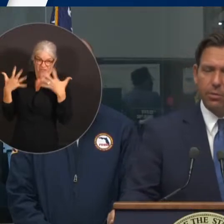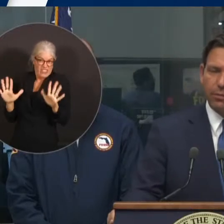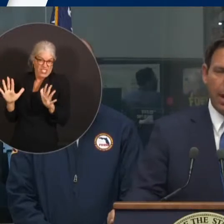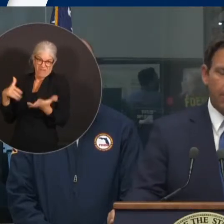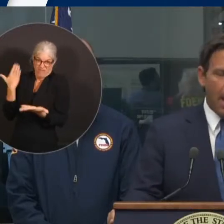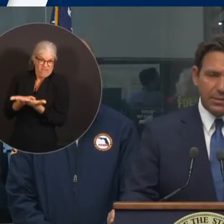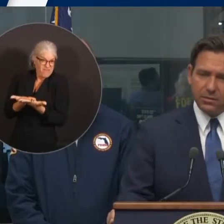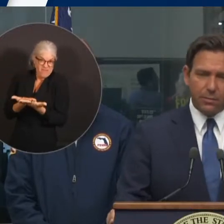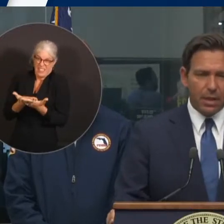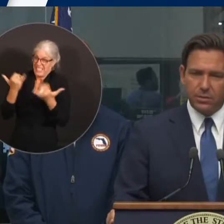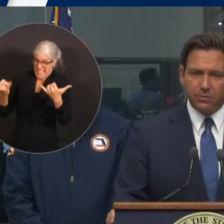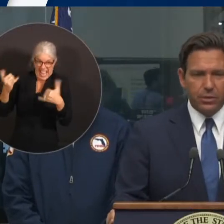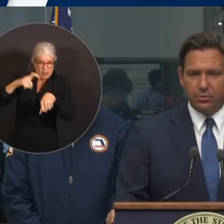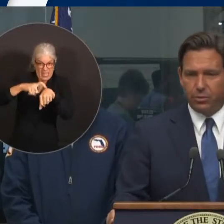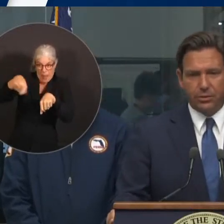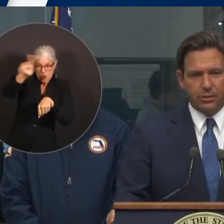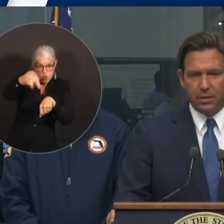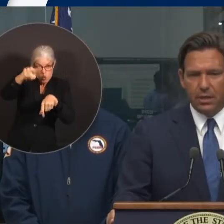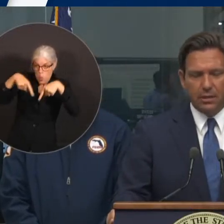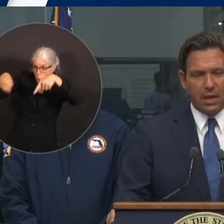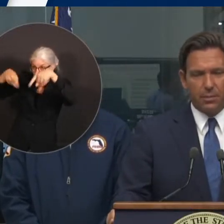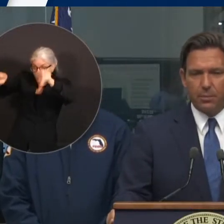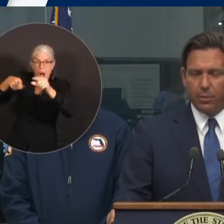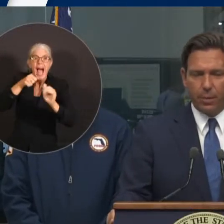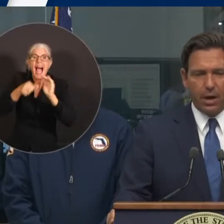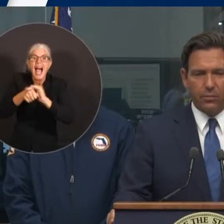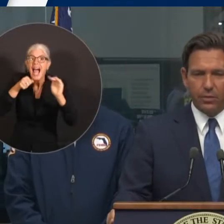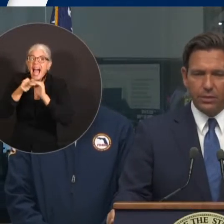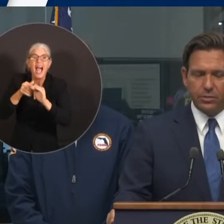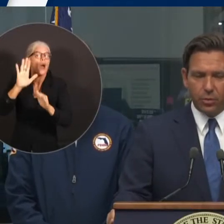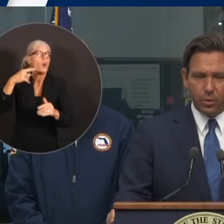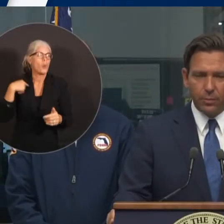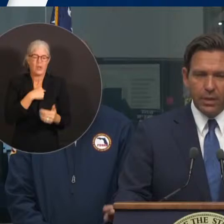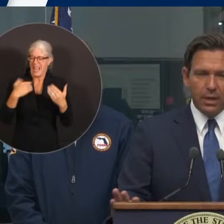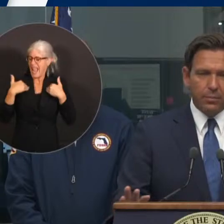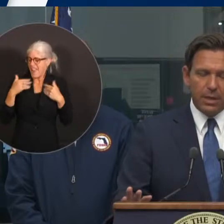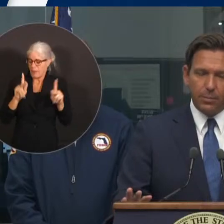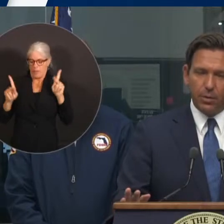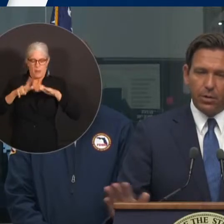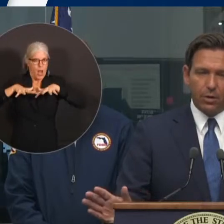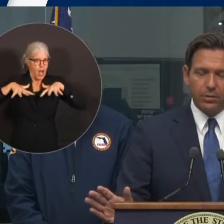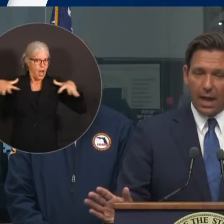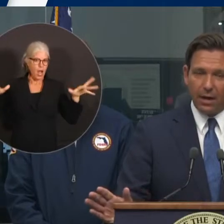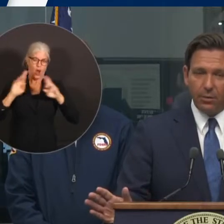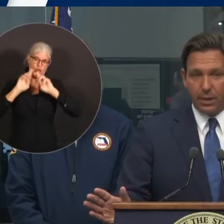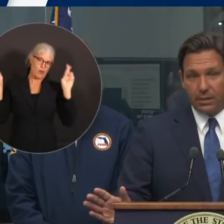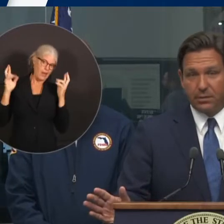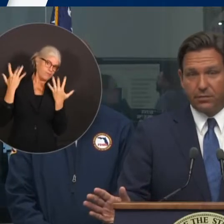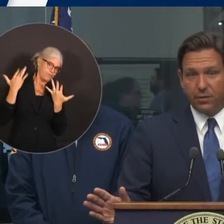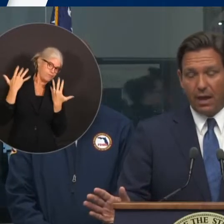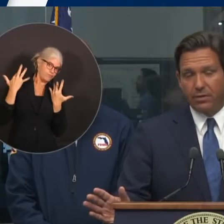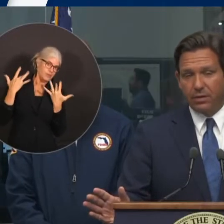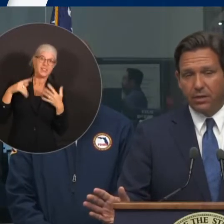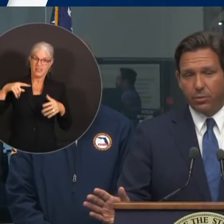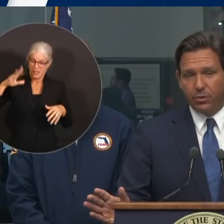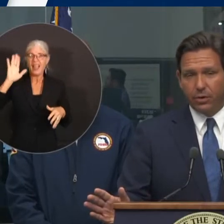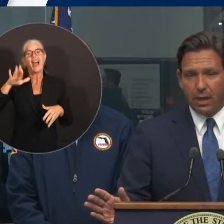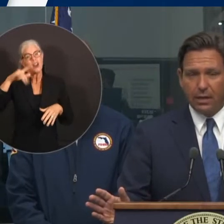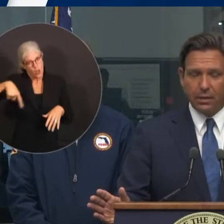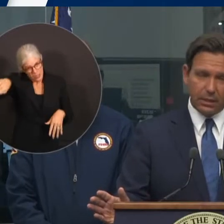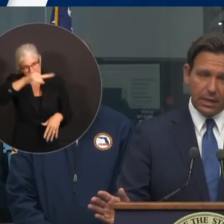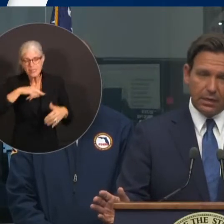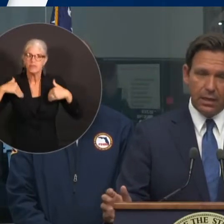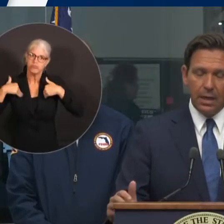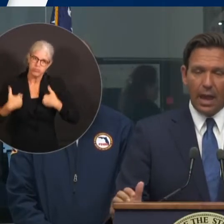down. I know we've got massive amounts of resources that have been prepared for this storm. People are tired because of having to deal with